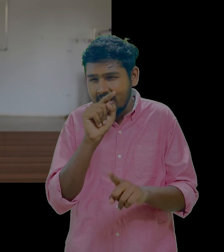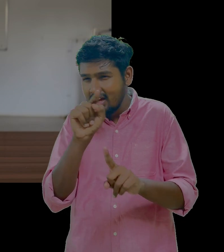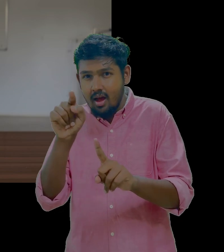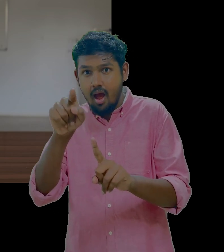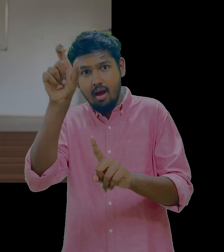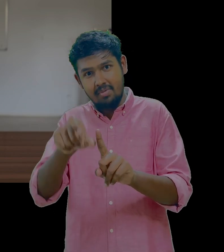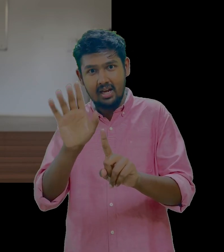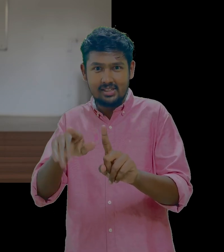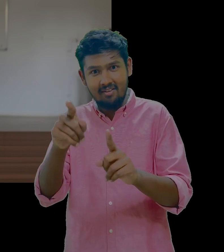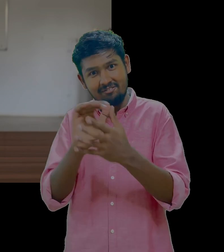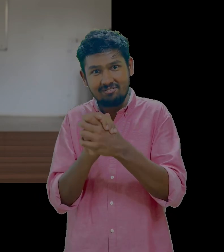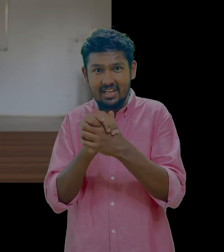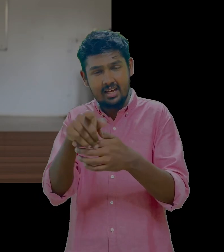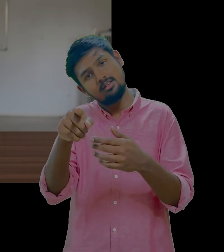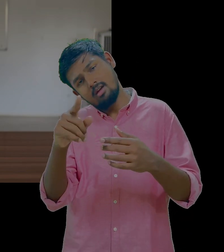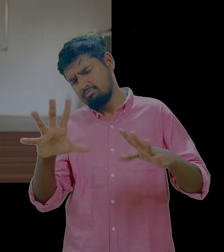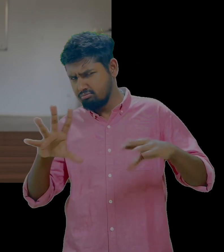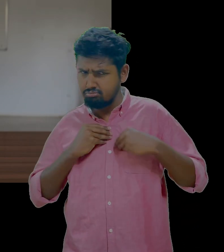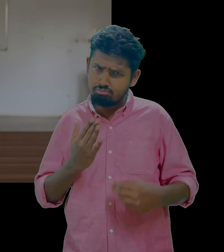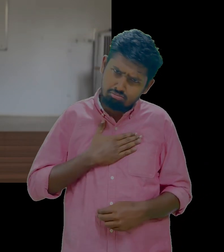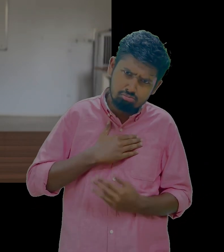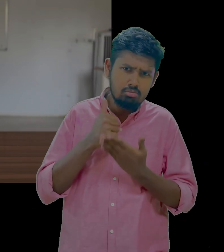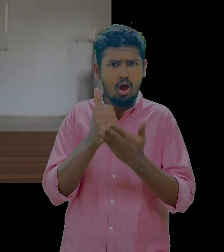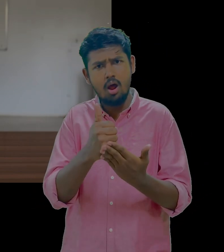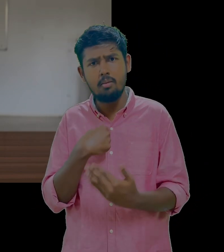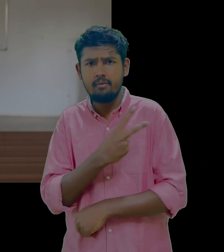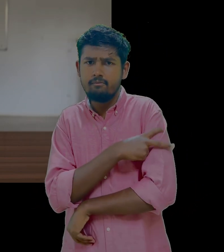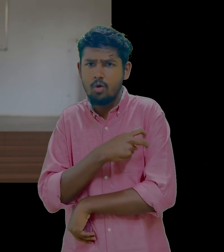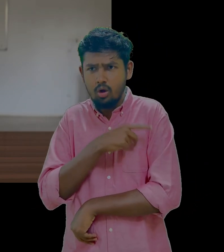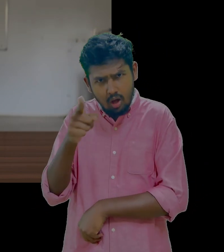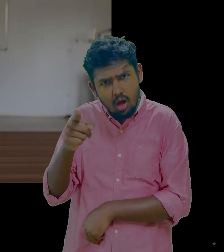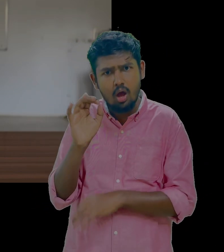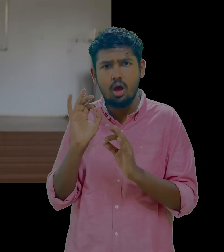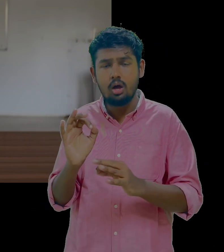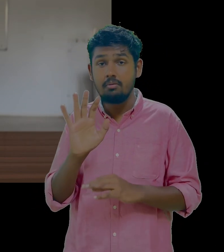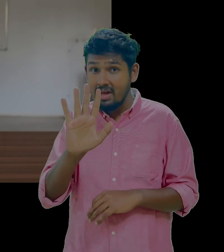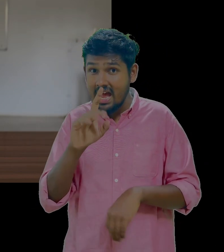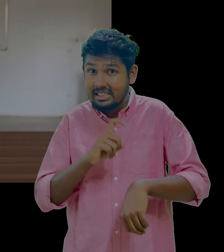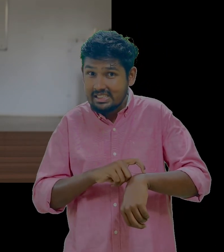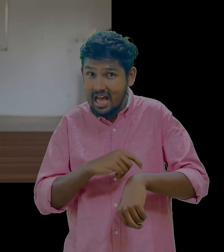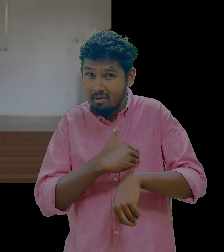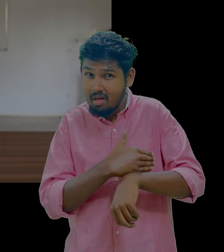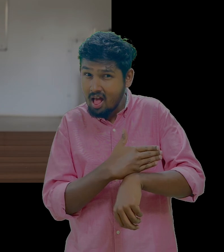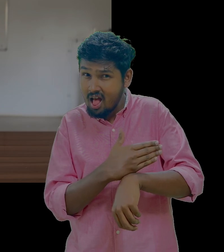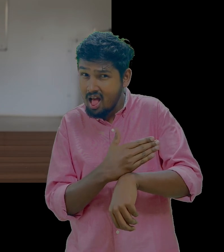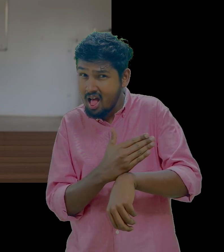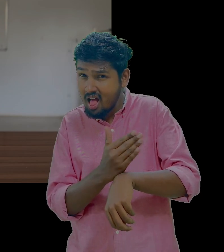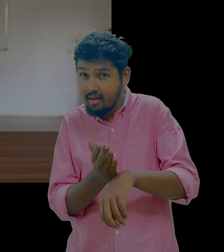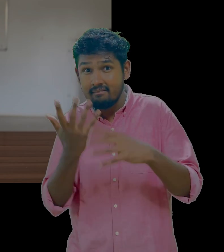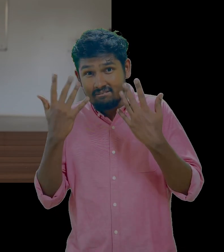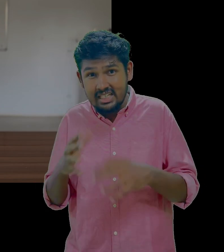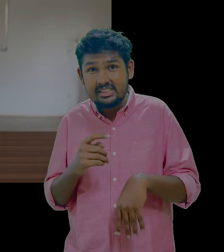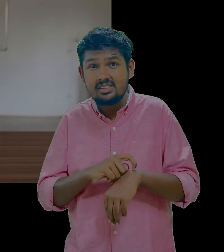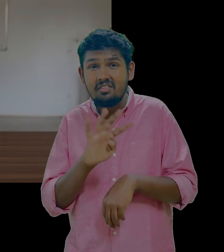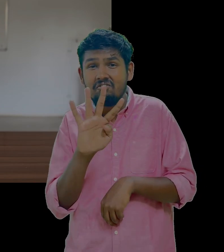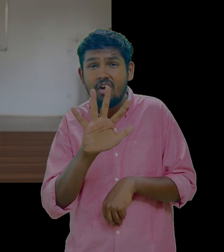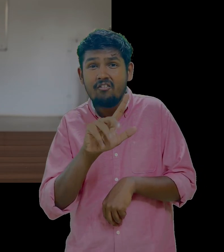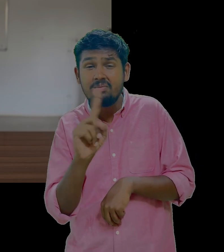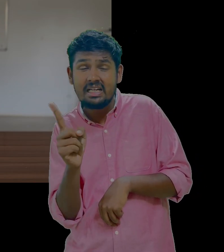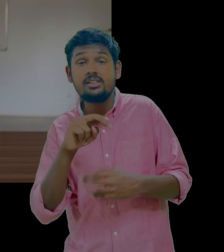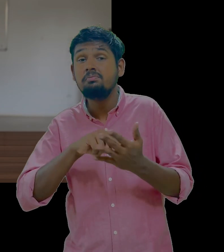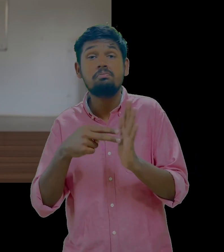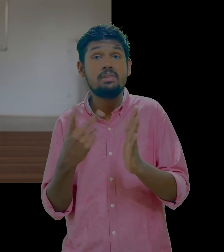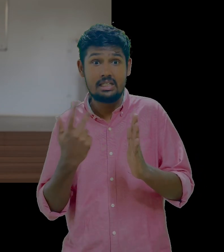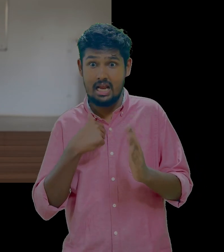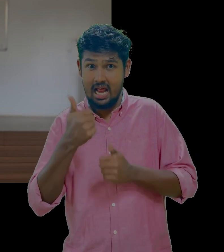scribe when about 45 minutes left for the examination. So in 45 minutes, I had to write the